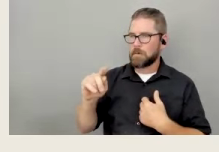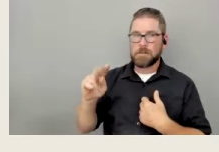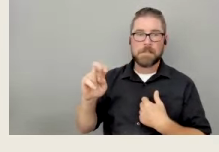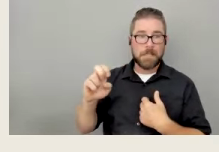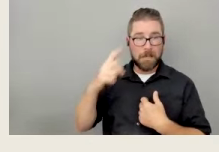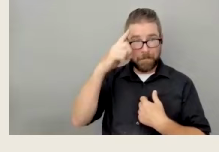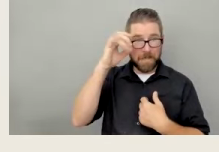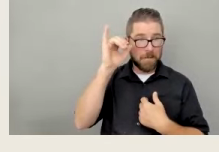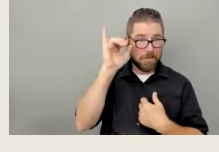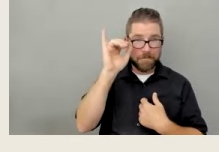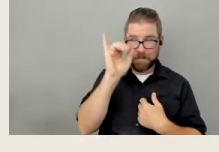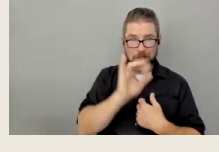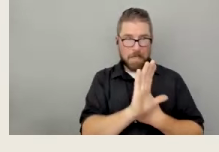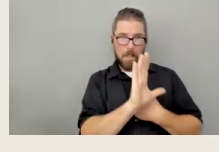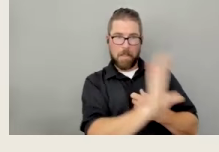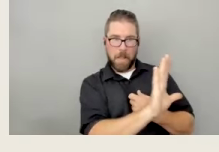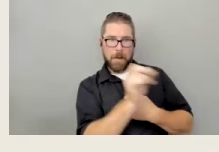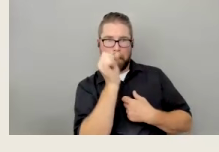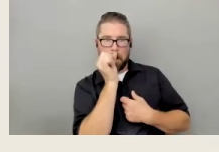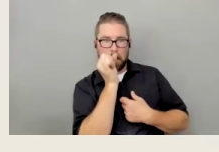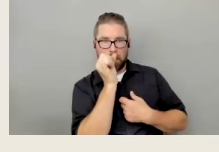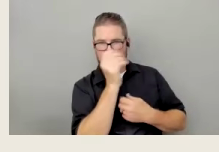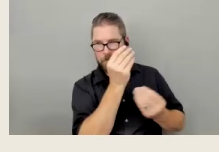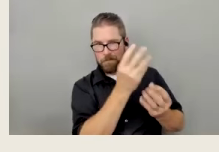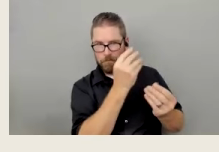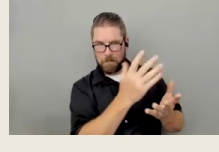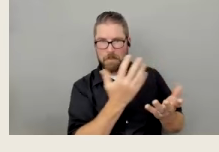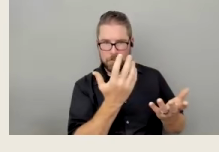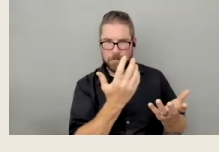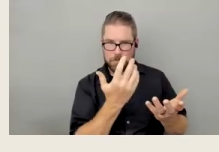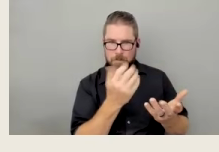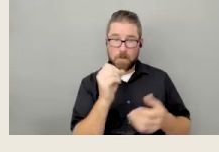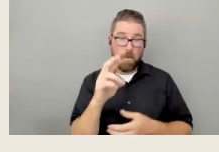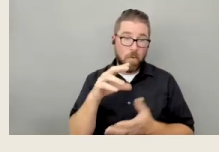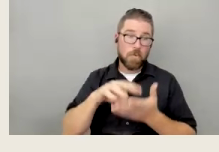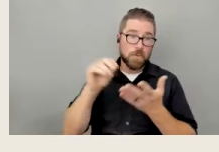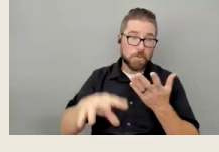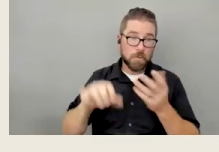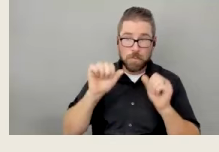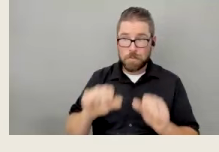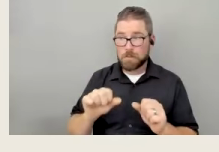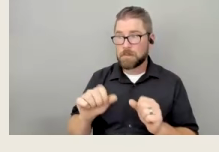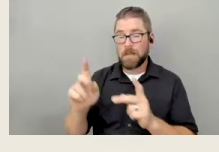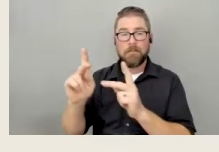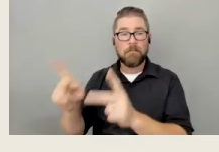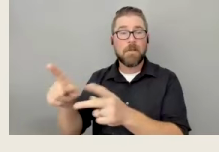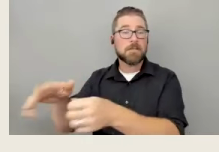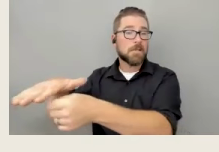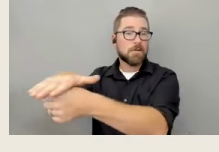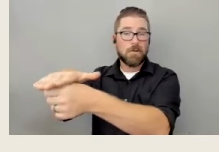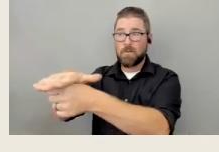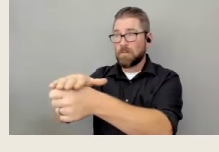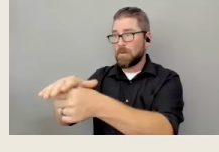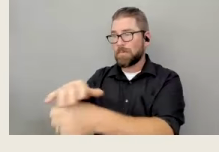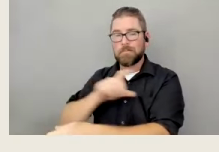options. And then we also have, students can also always go to local agencies outside of the campus